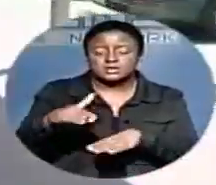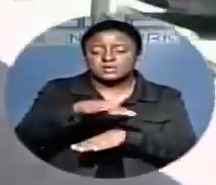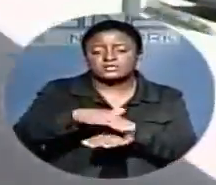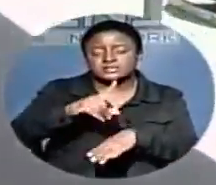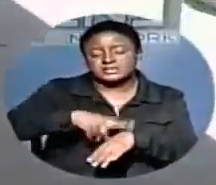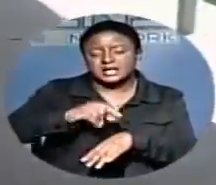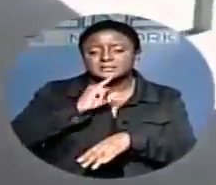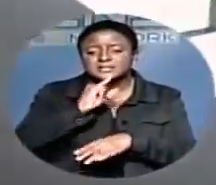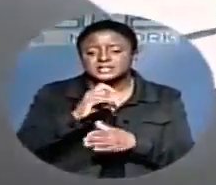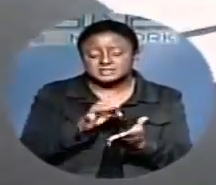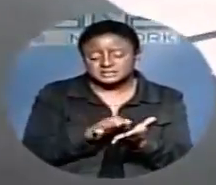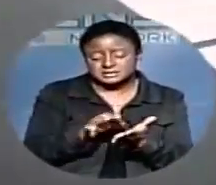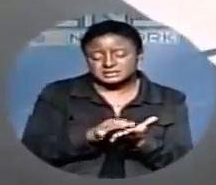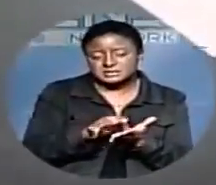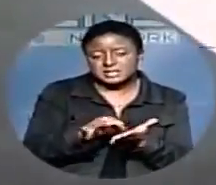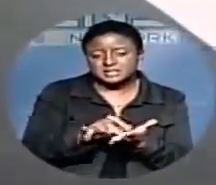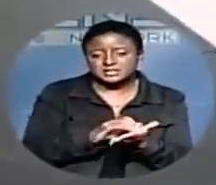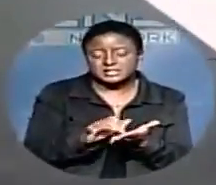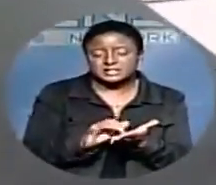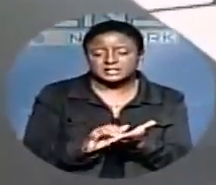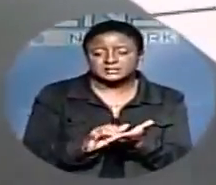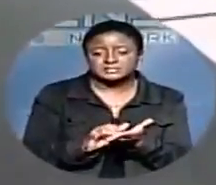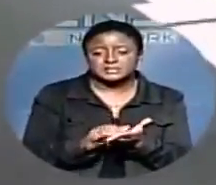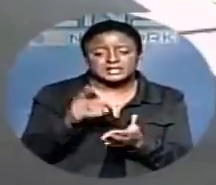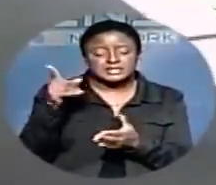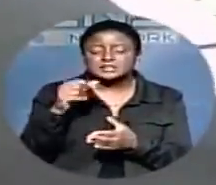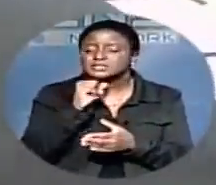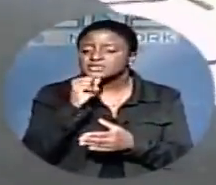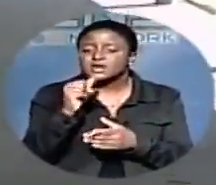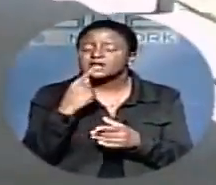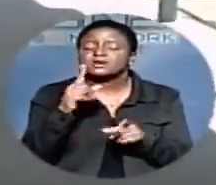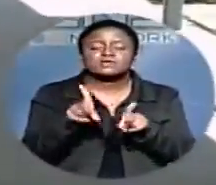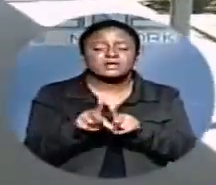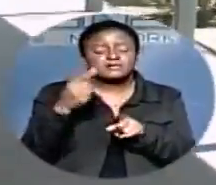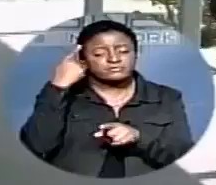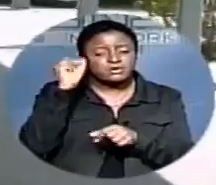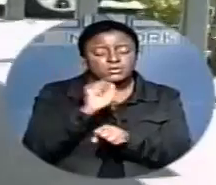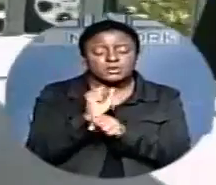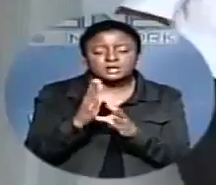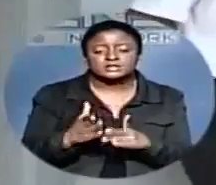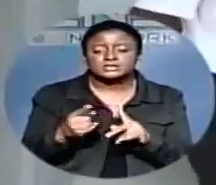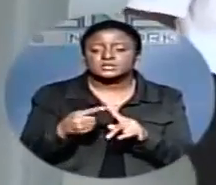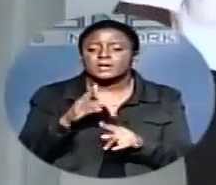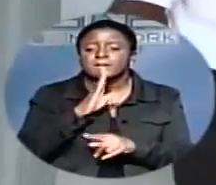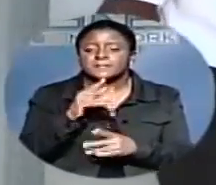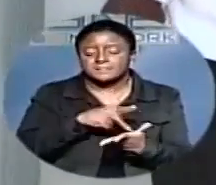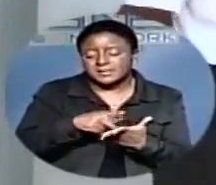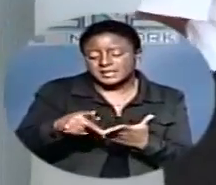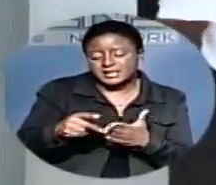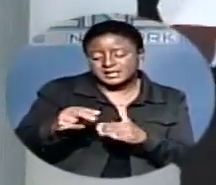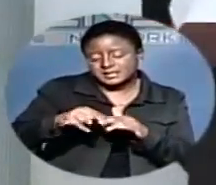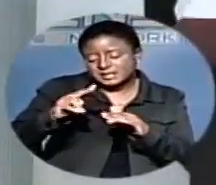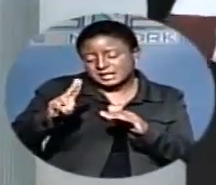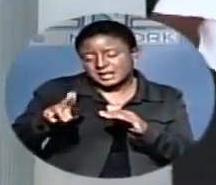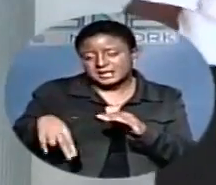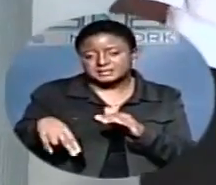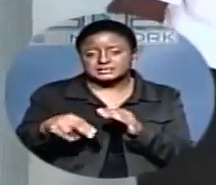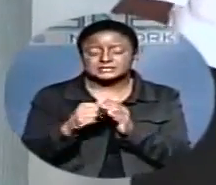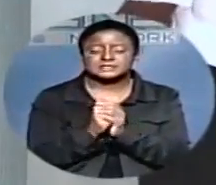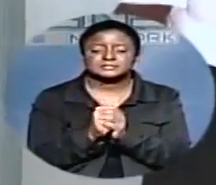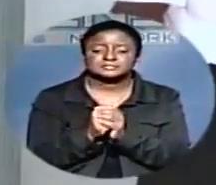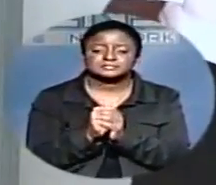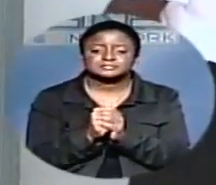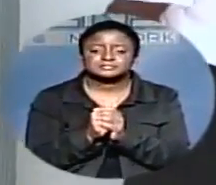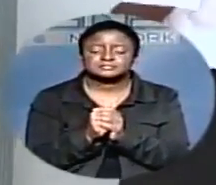that the union did not agree for workers to be paid less, as it is not in accordance with the Employment Act. After hearing from both sides, the